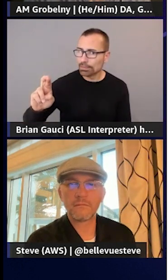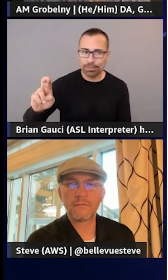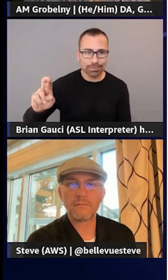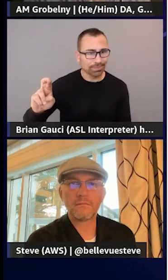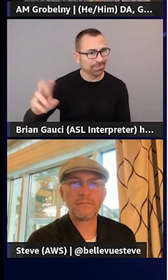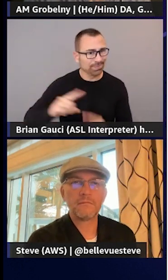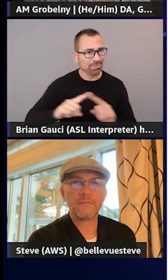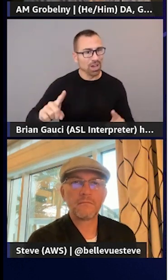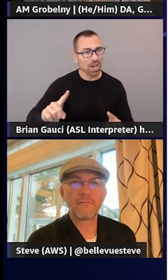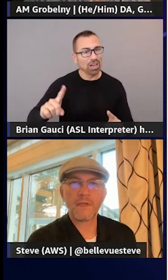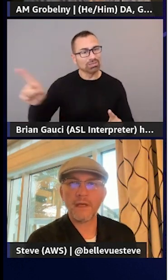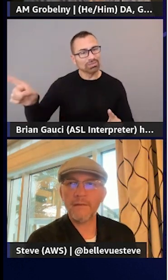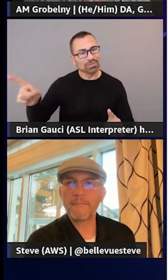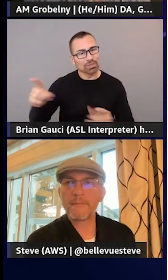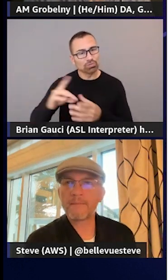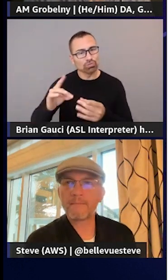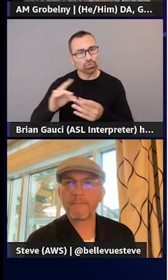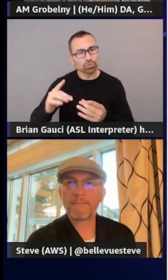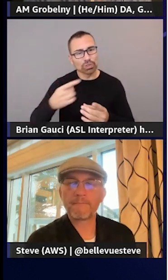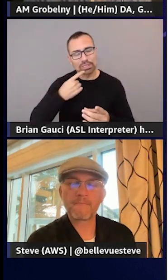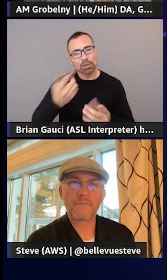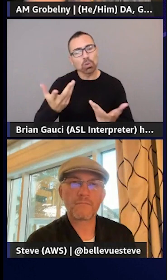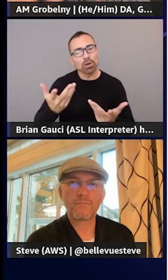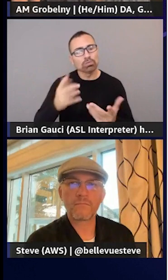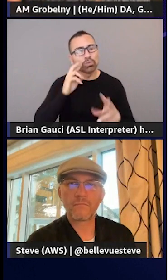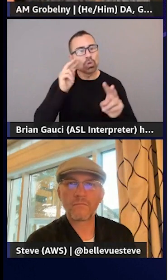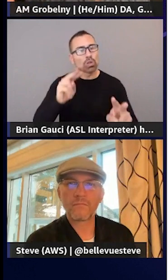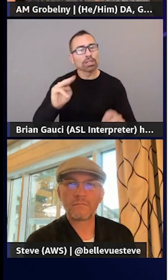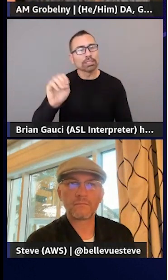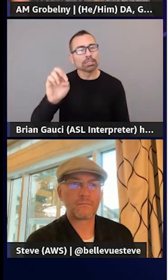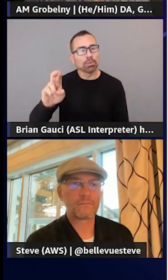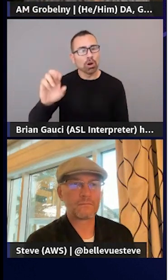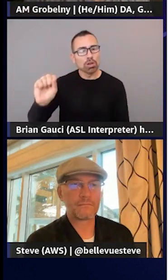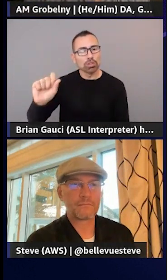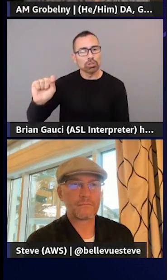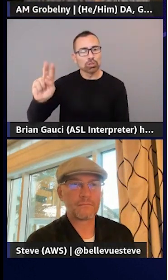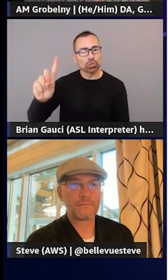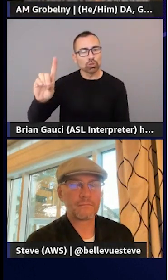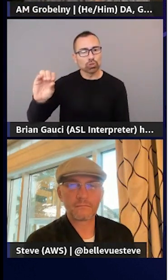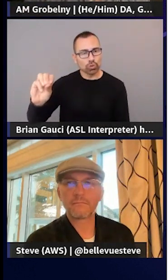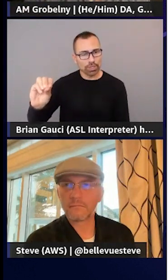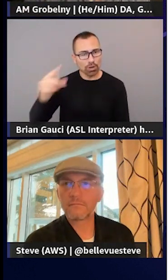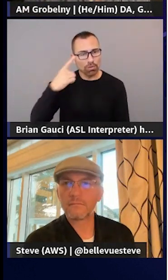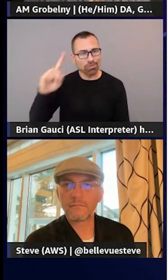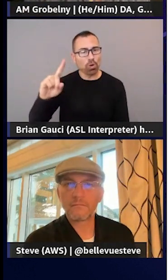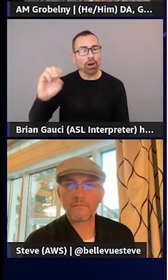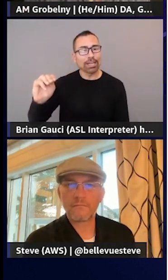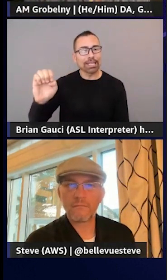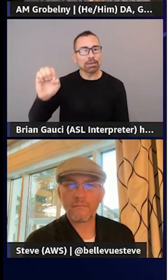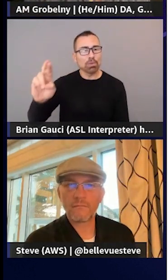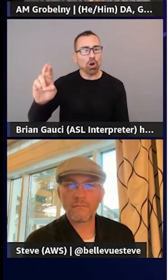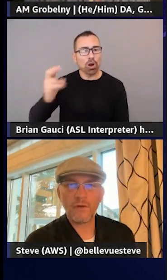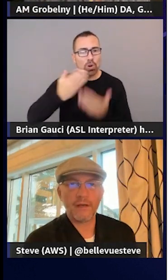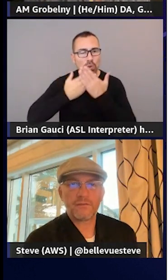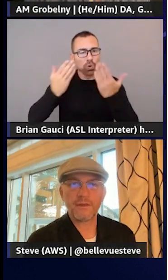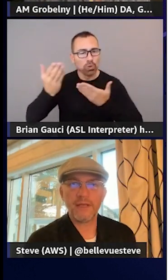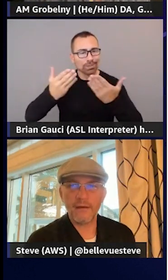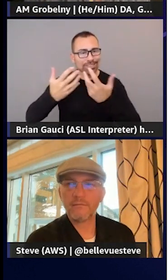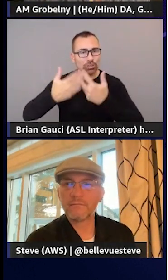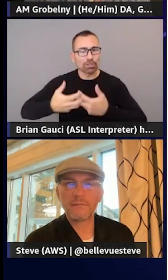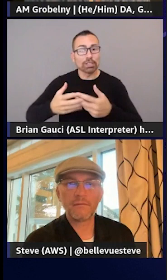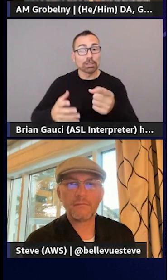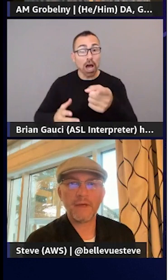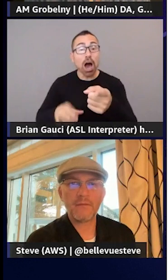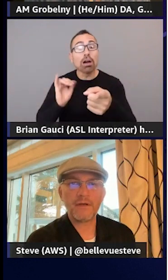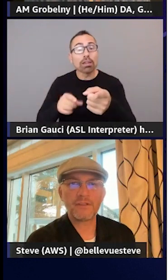EMR Studio. Okay. And EMR Serverless specifically, I think, was in the text too, right? Right. Oh, there we